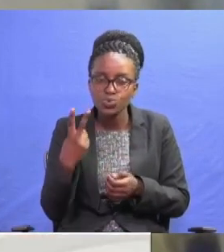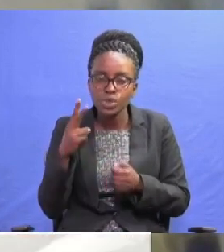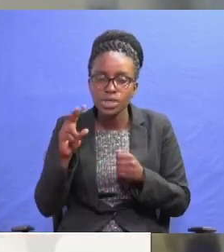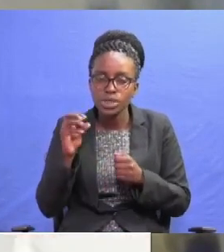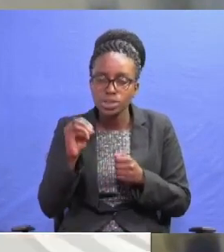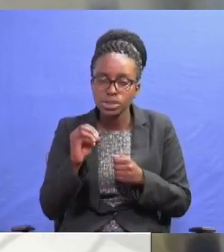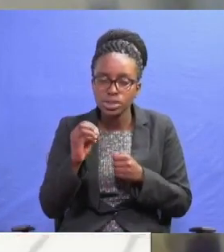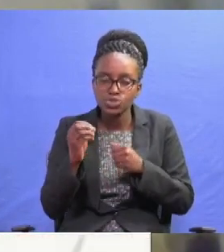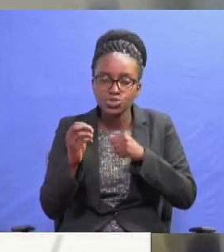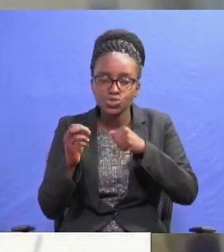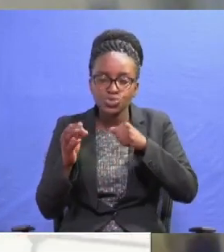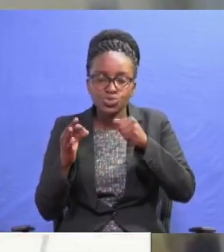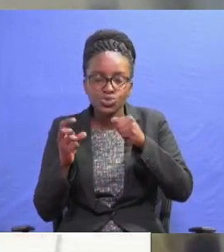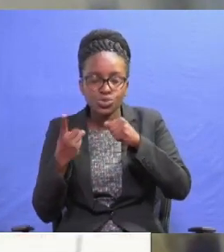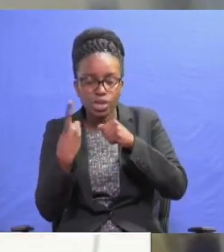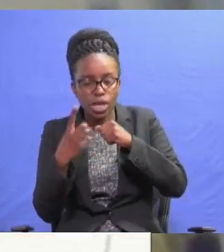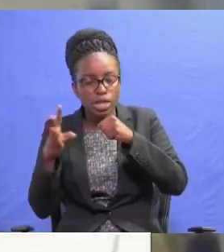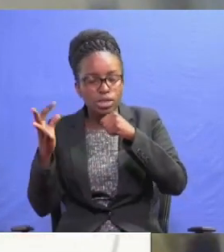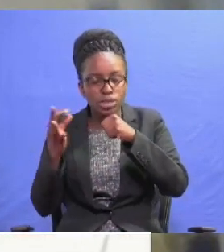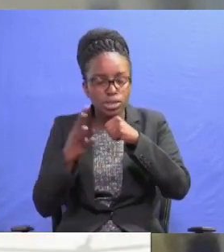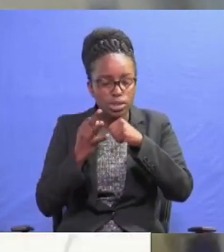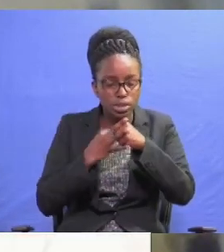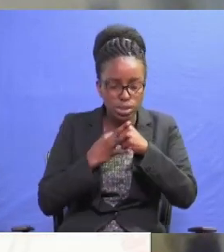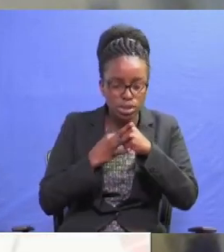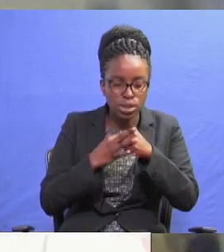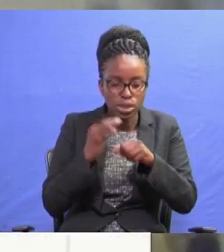had very enhanced rainfall in the Rift Valley causing